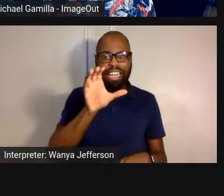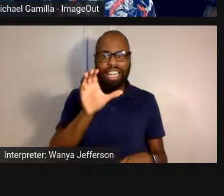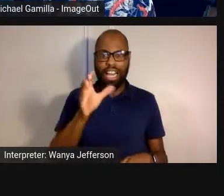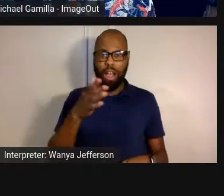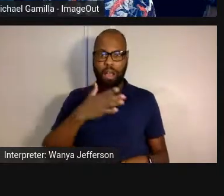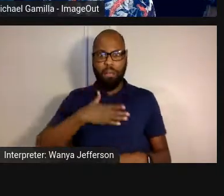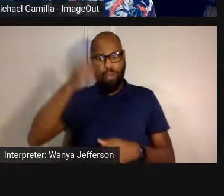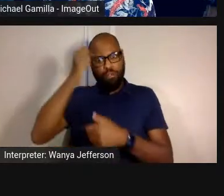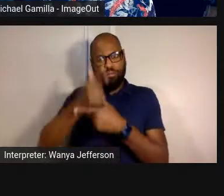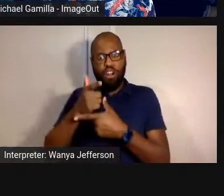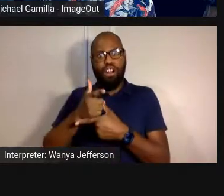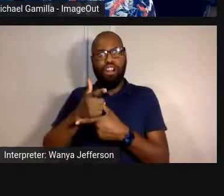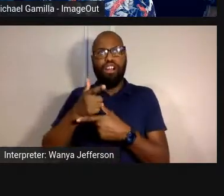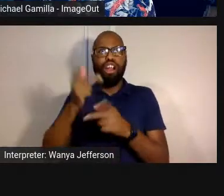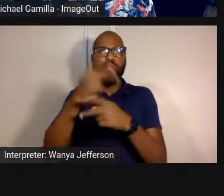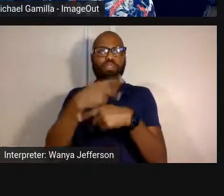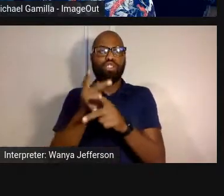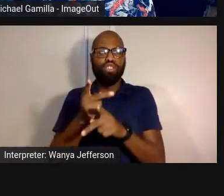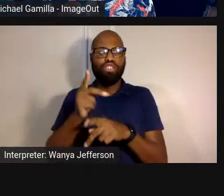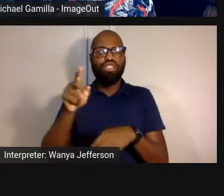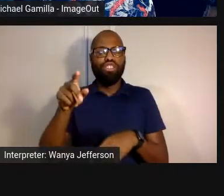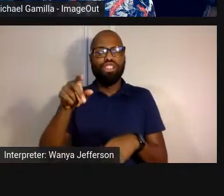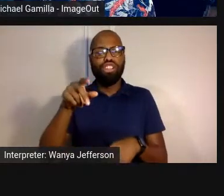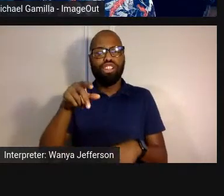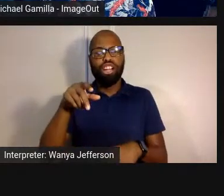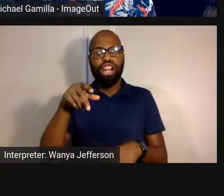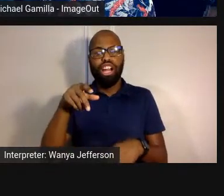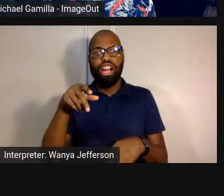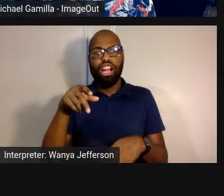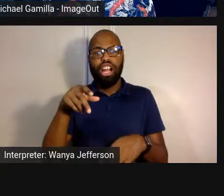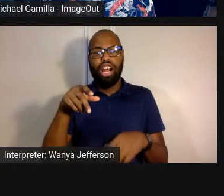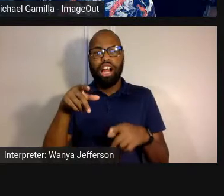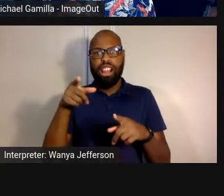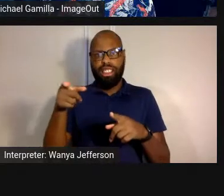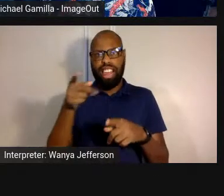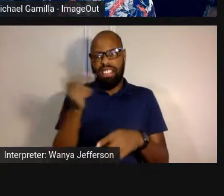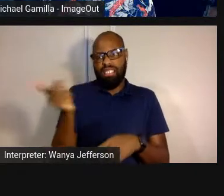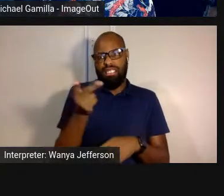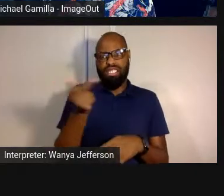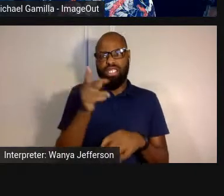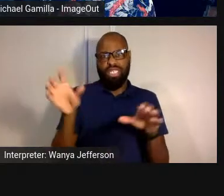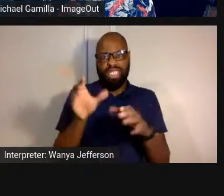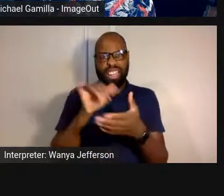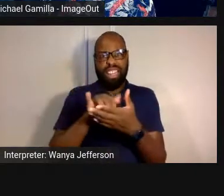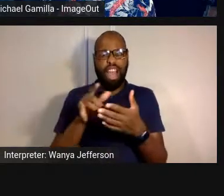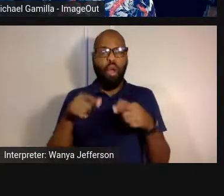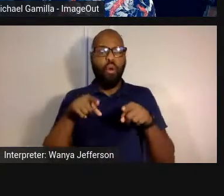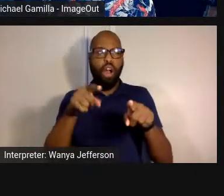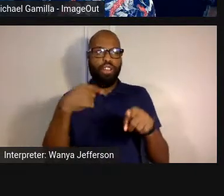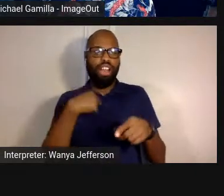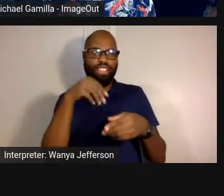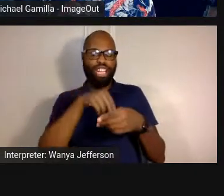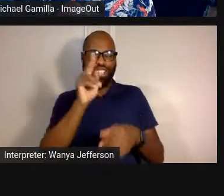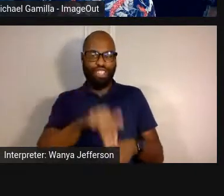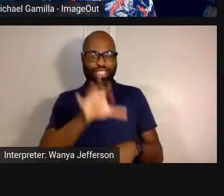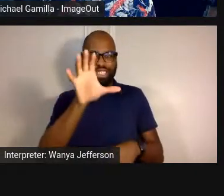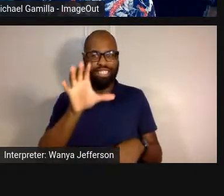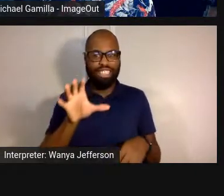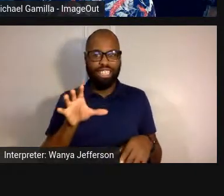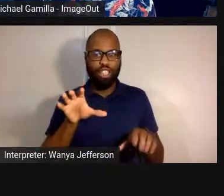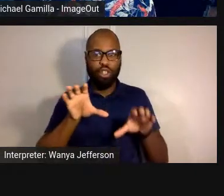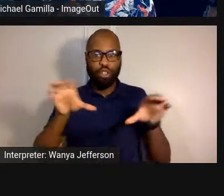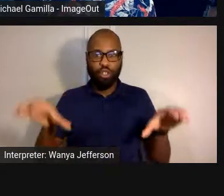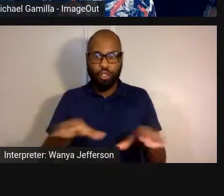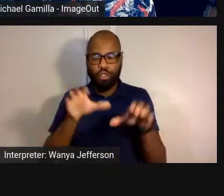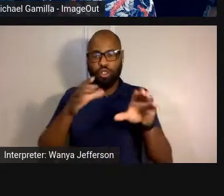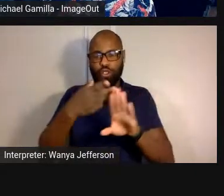and producer Jimena Andonoff, that's what they did while I was in New York doing all the other. Prep for